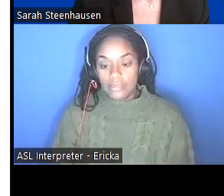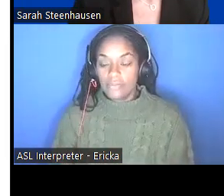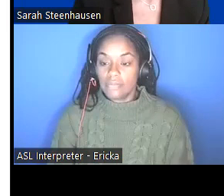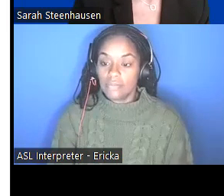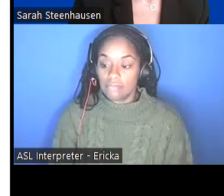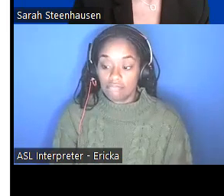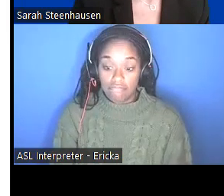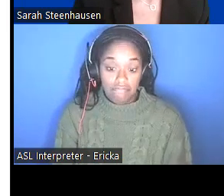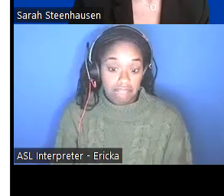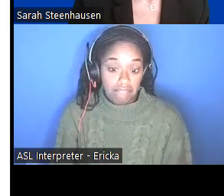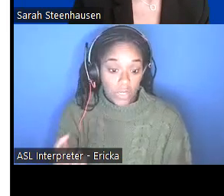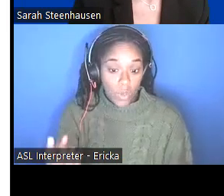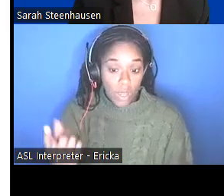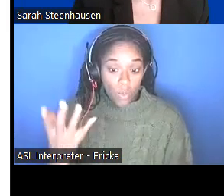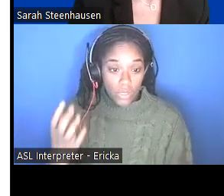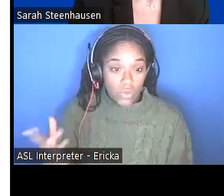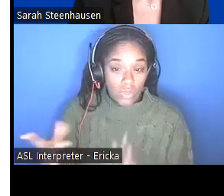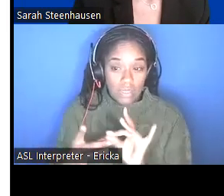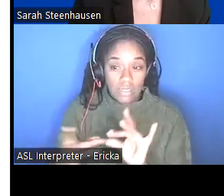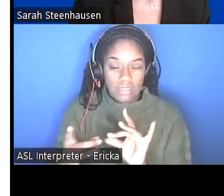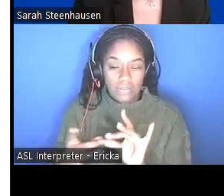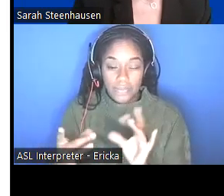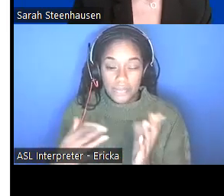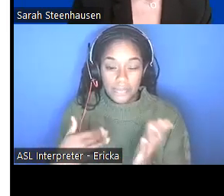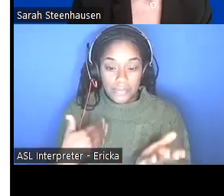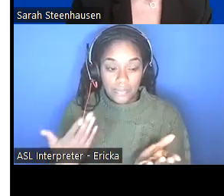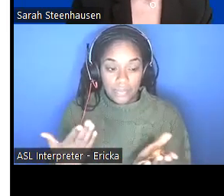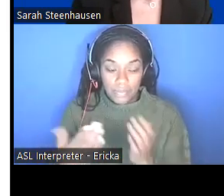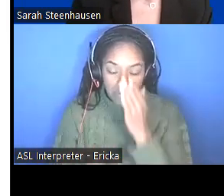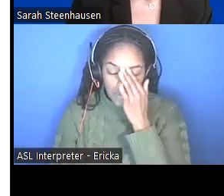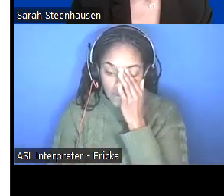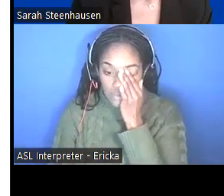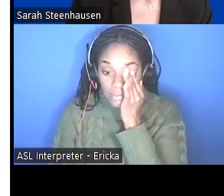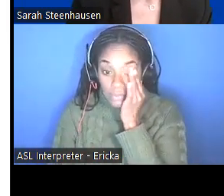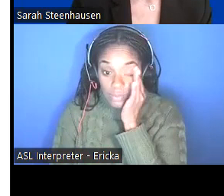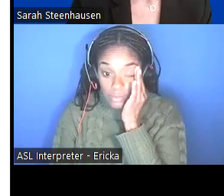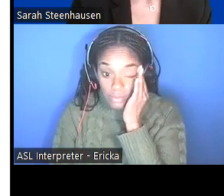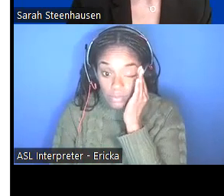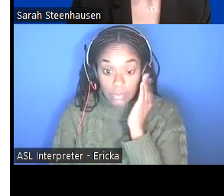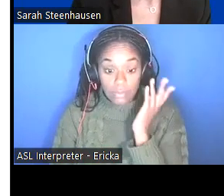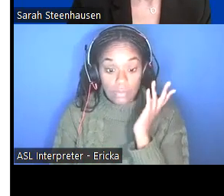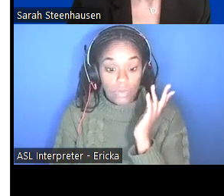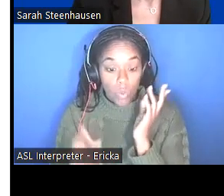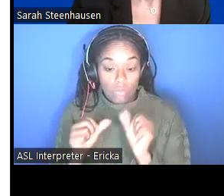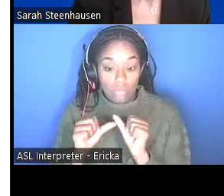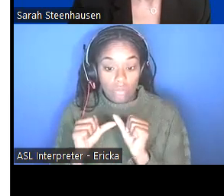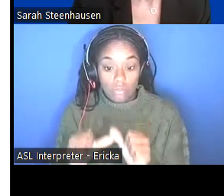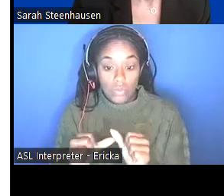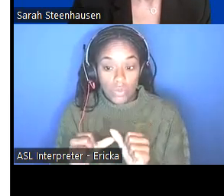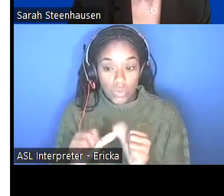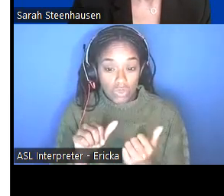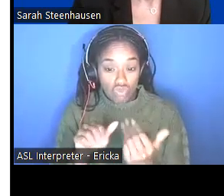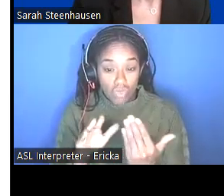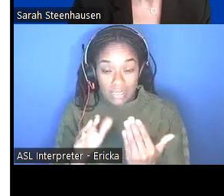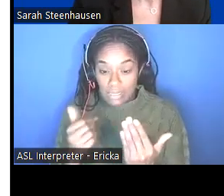If anyone else wants to make a public comment, or I don't know if we want to move on to addressing any of